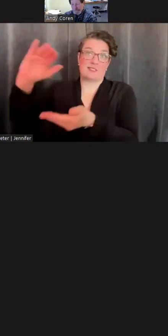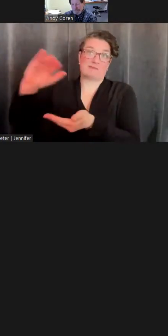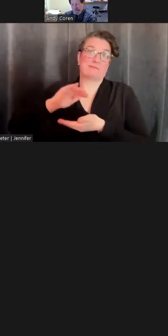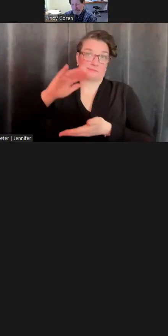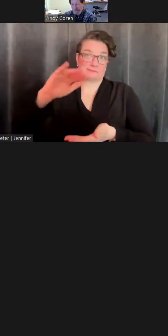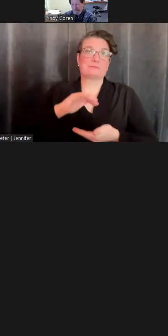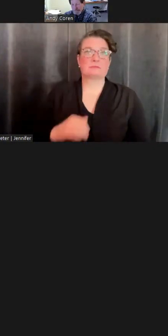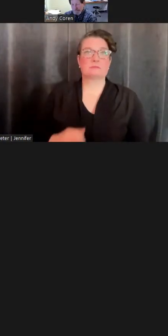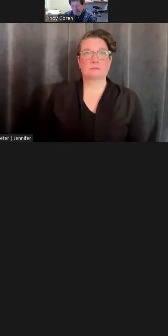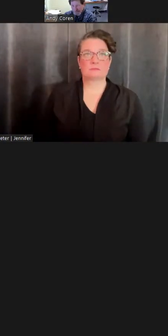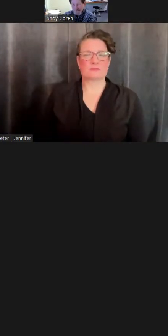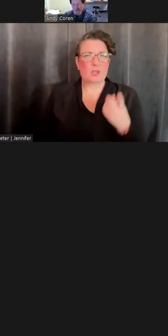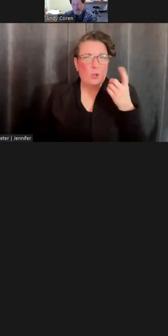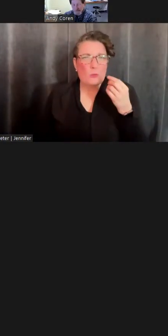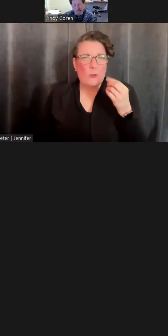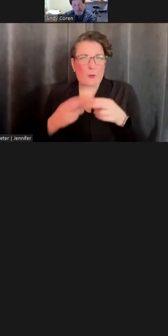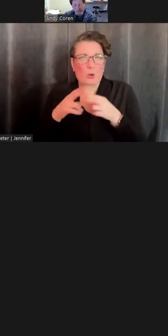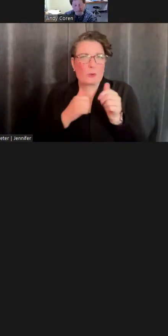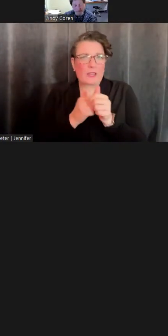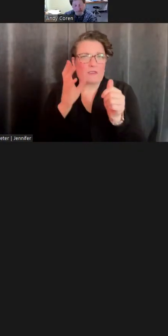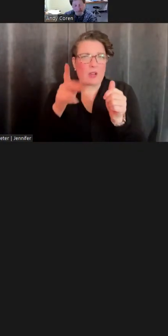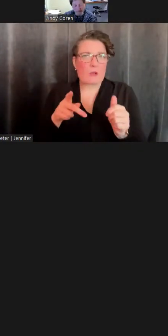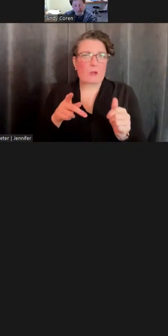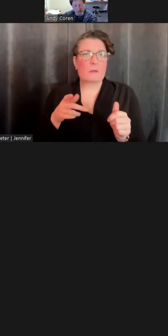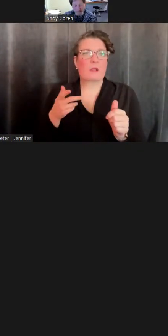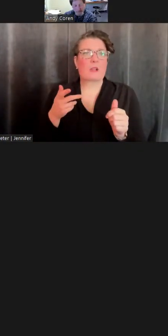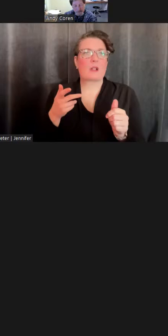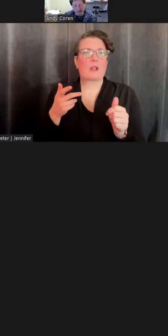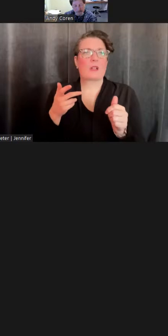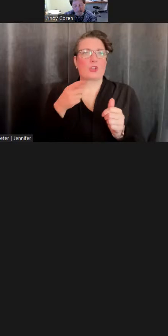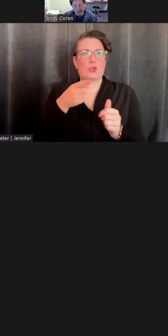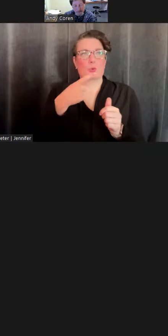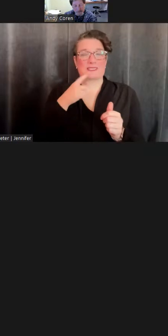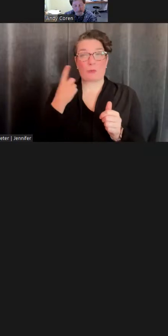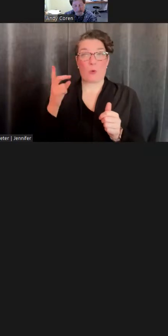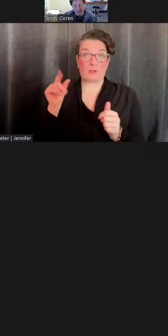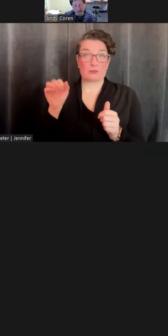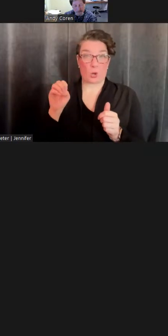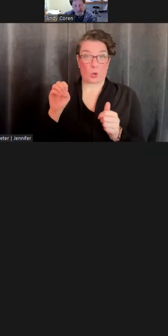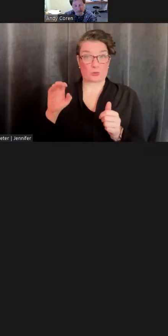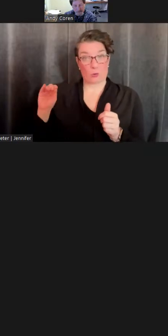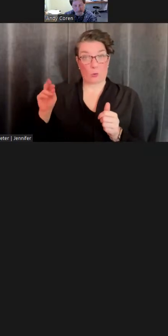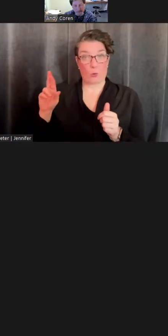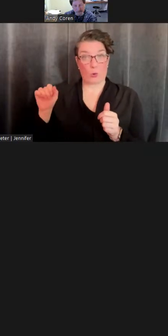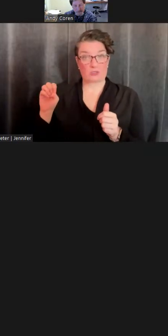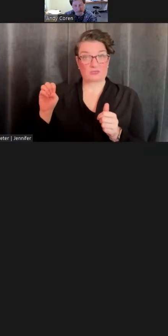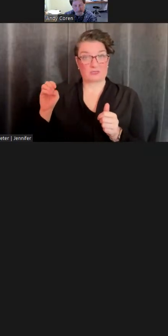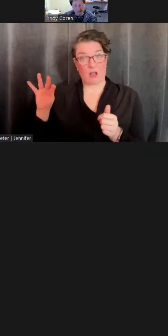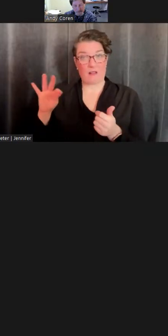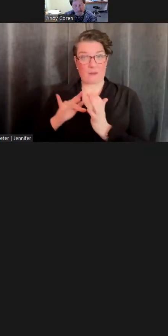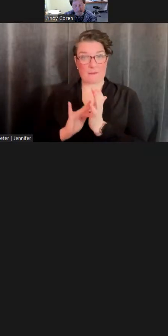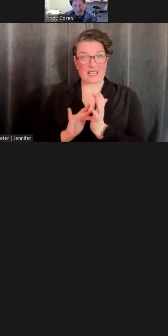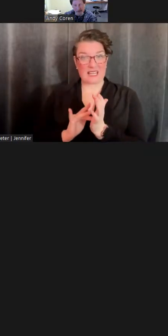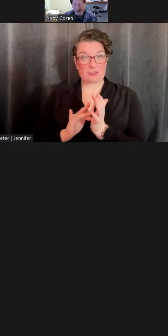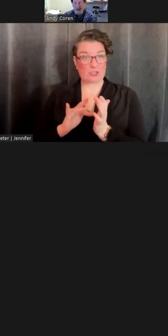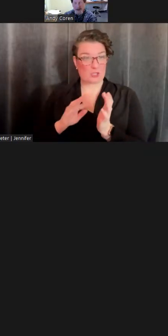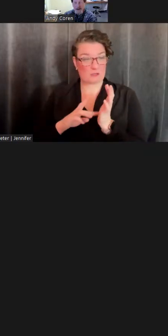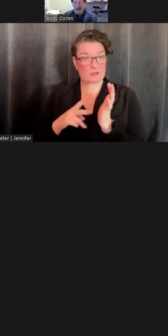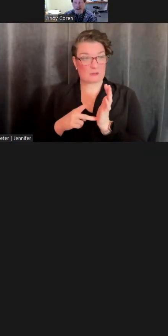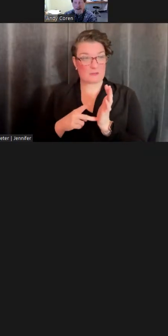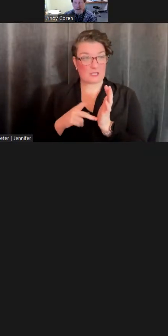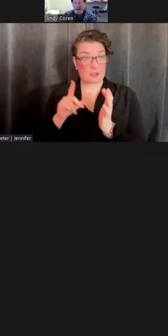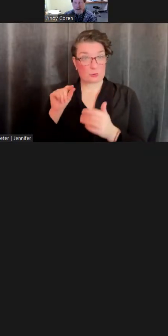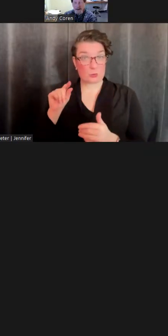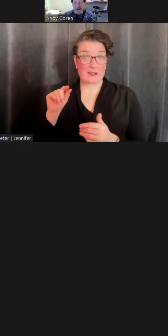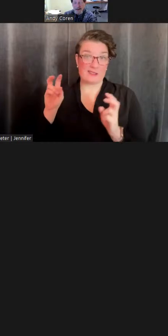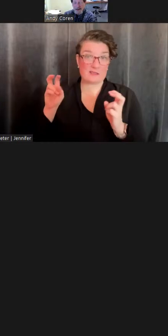And one more quick follow-up. What is a course of medication is? That's 20 courses, so it's basically 20